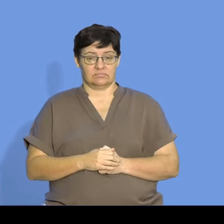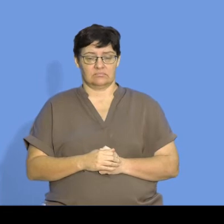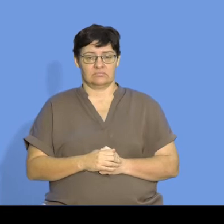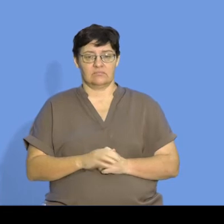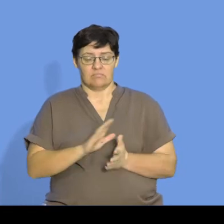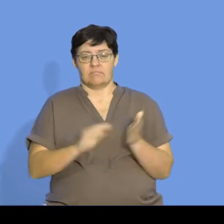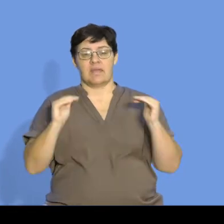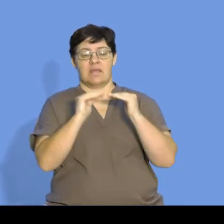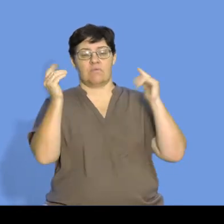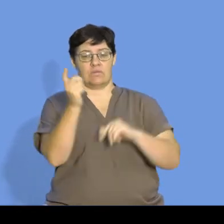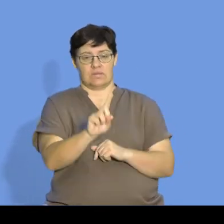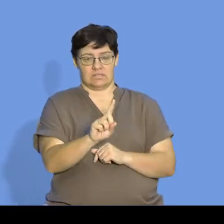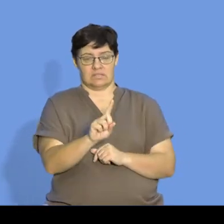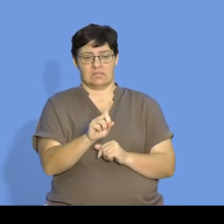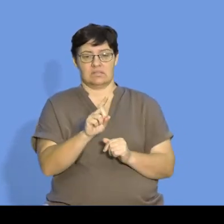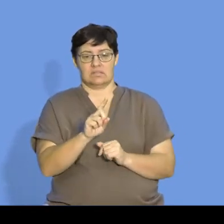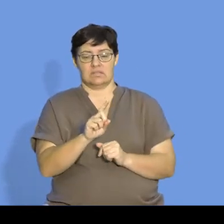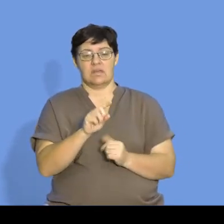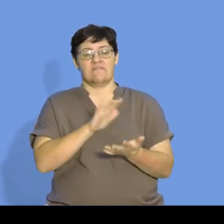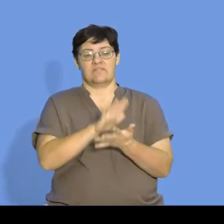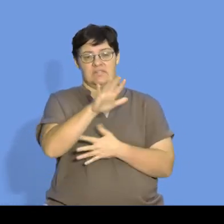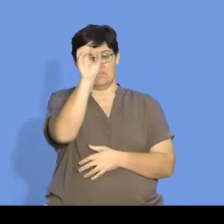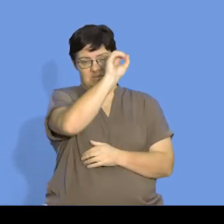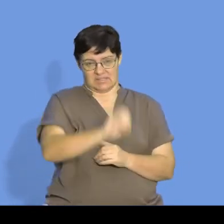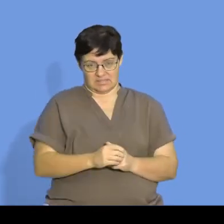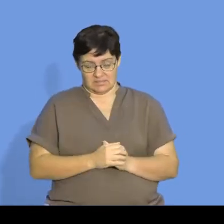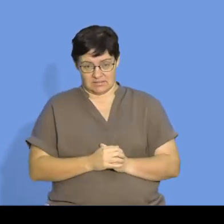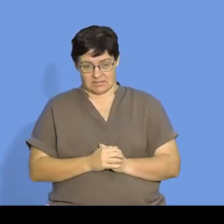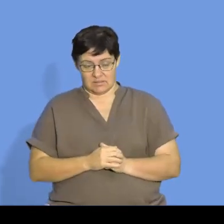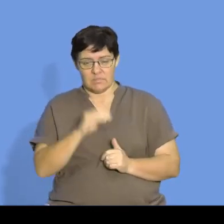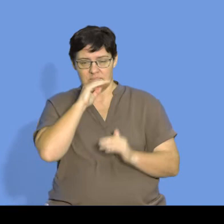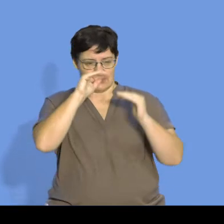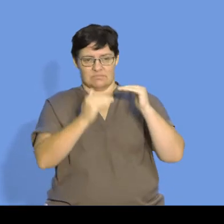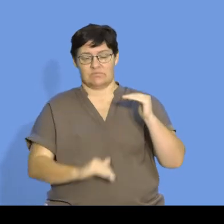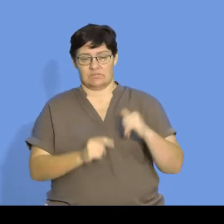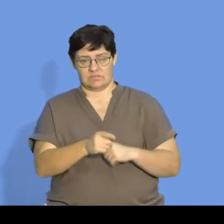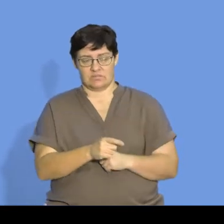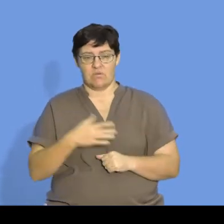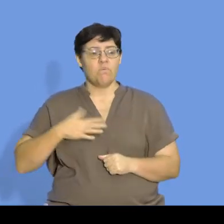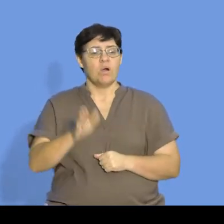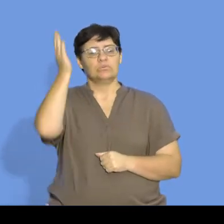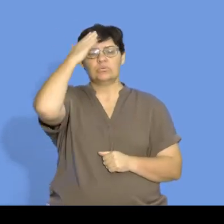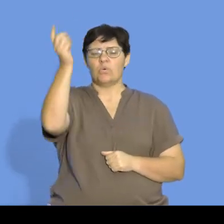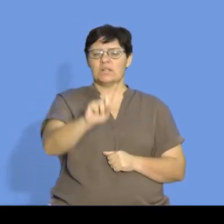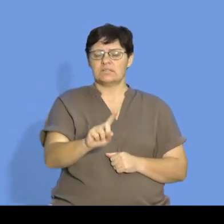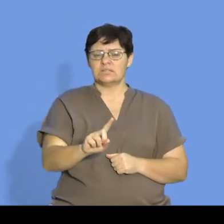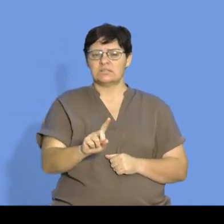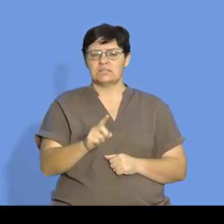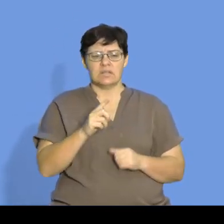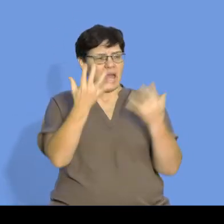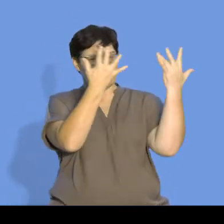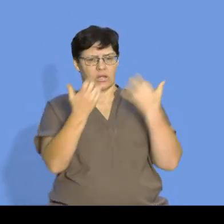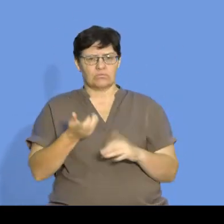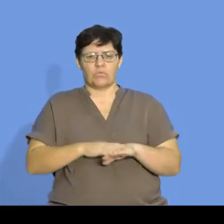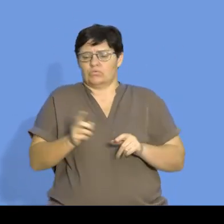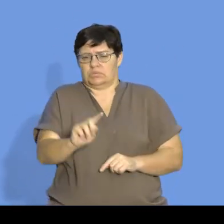33,600 is equal to the 15%, which is your depreciation. You want to know what was the figure